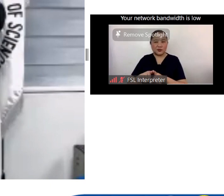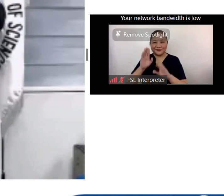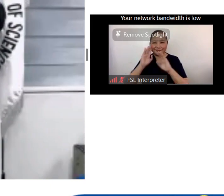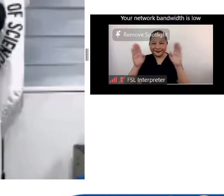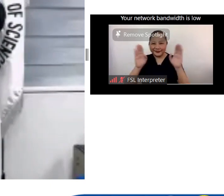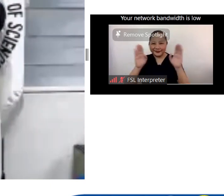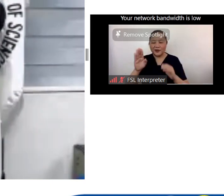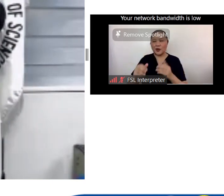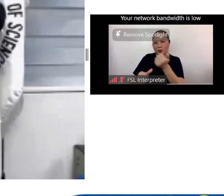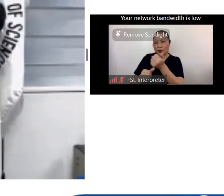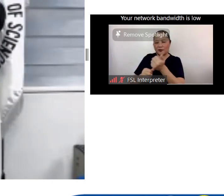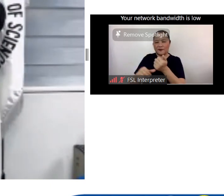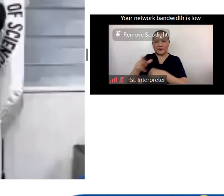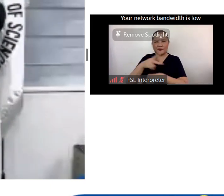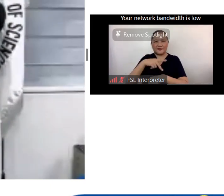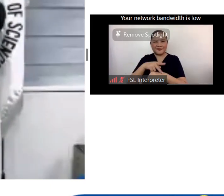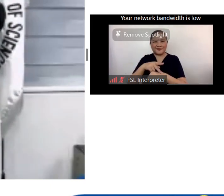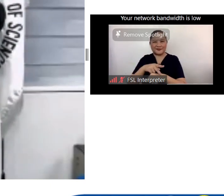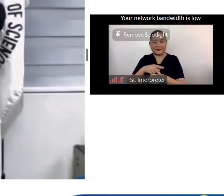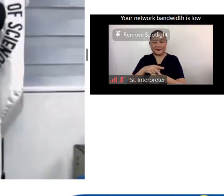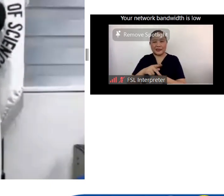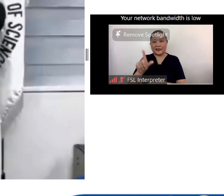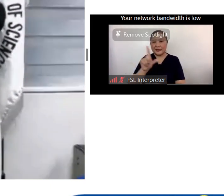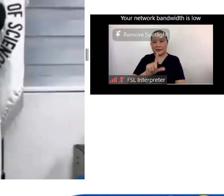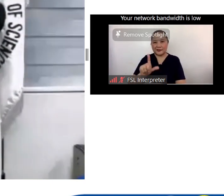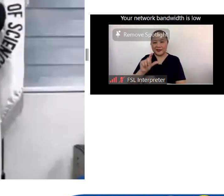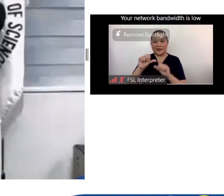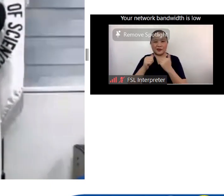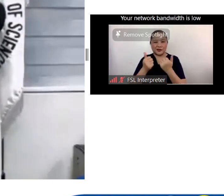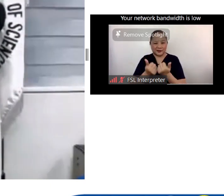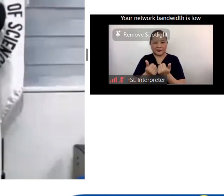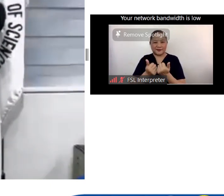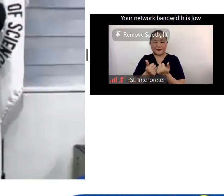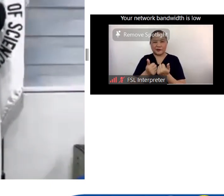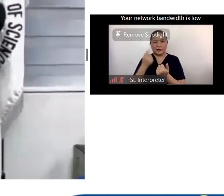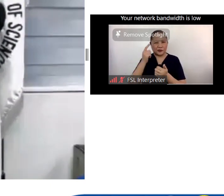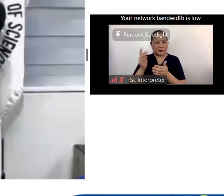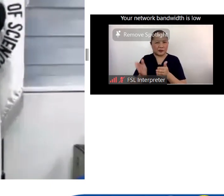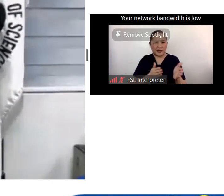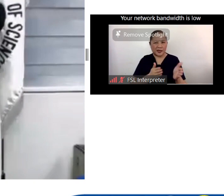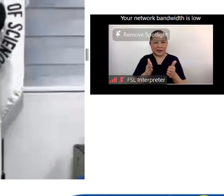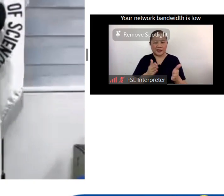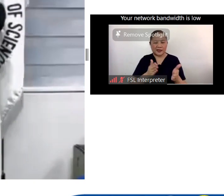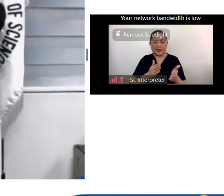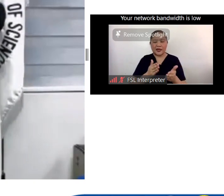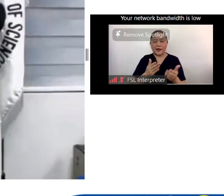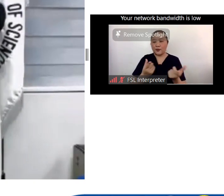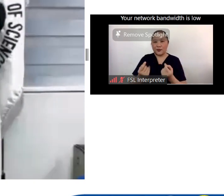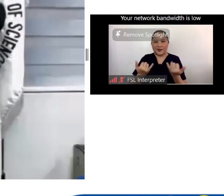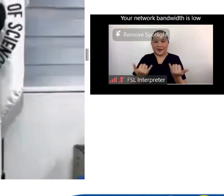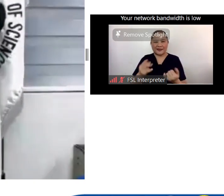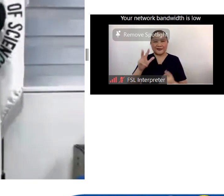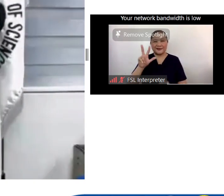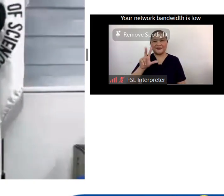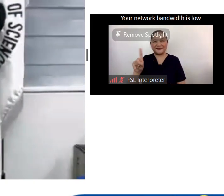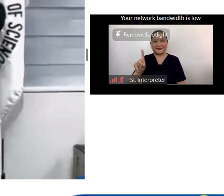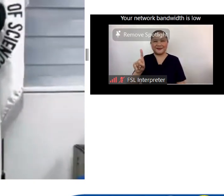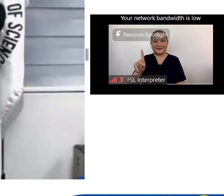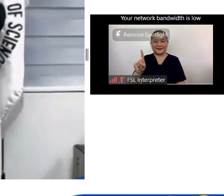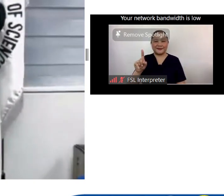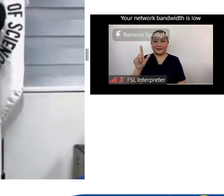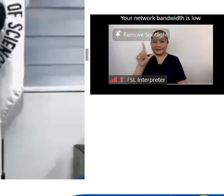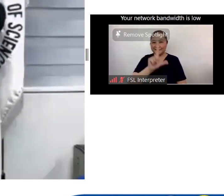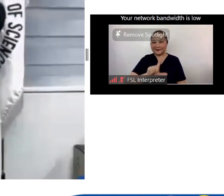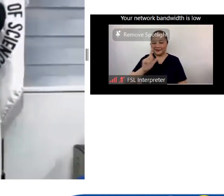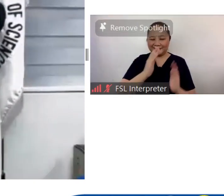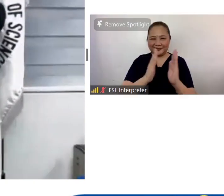Philippine Librarians Association Incorporated sa pagpaplano at pagdaraos nitong 31st Library